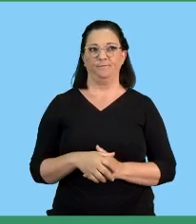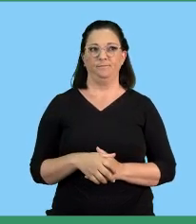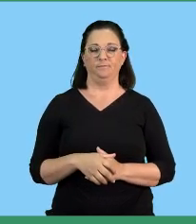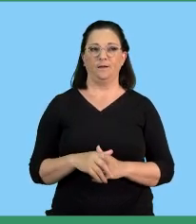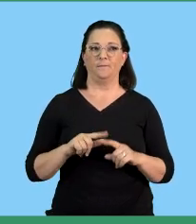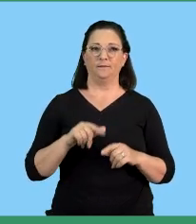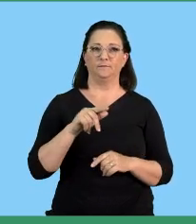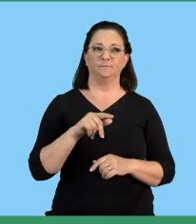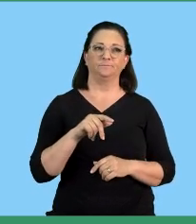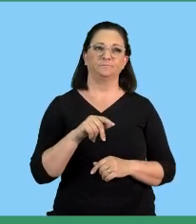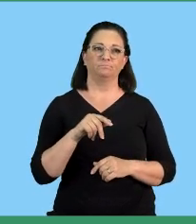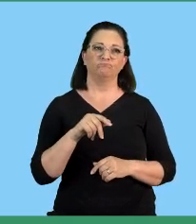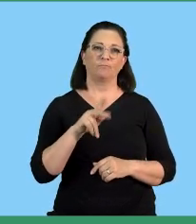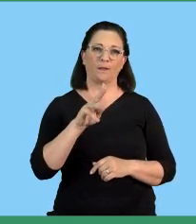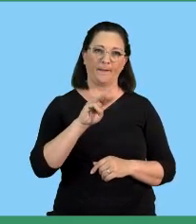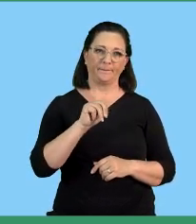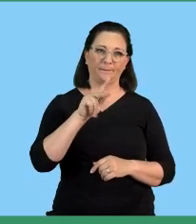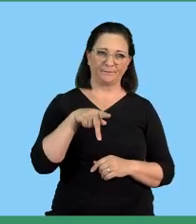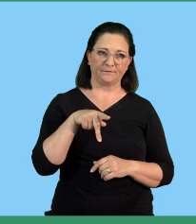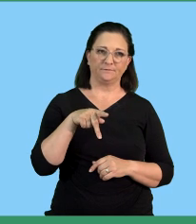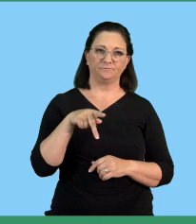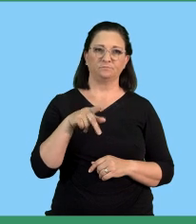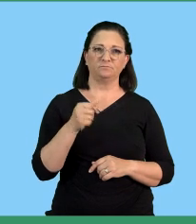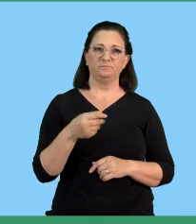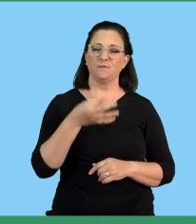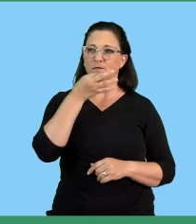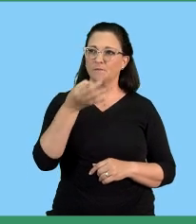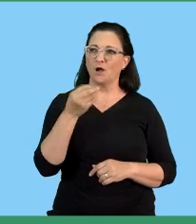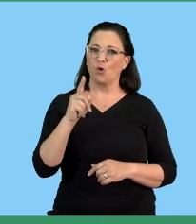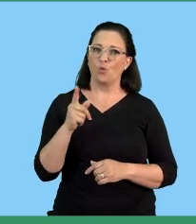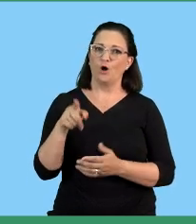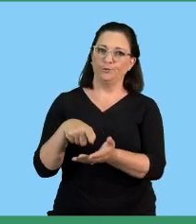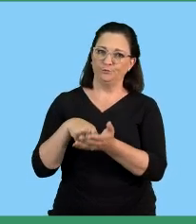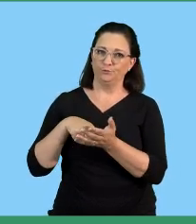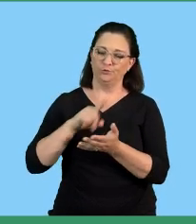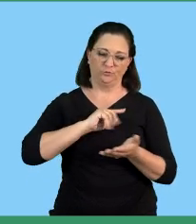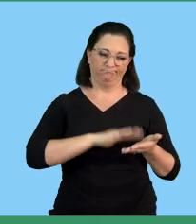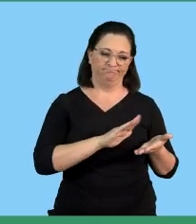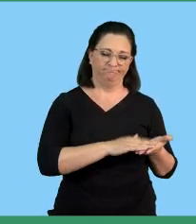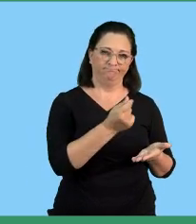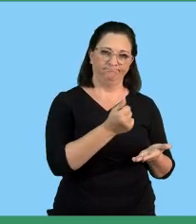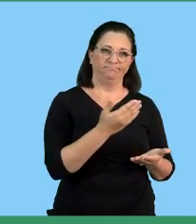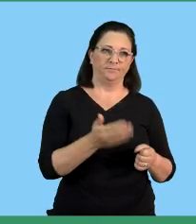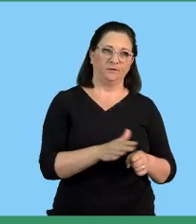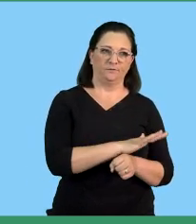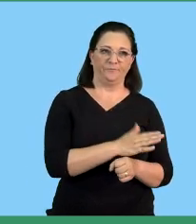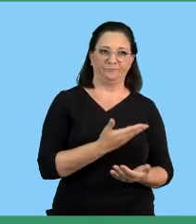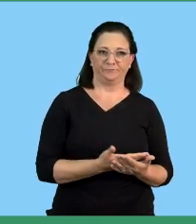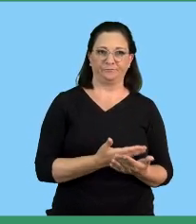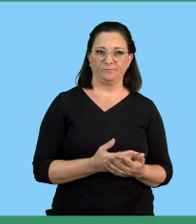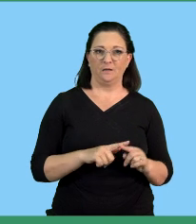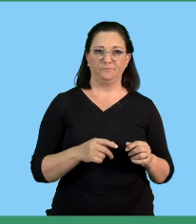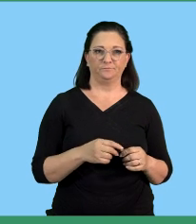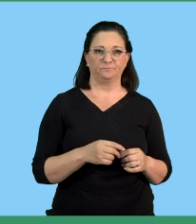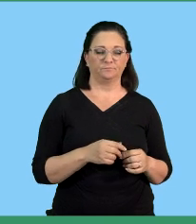MP. MAB photography applied for a loan to cover operational costs. The employment contract